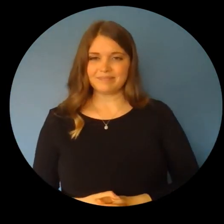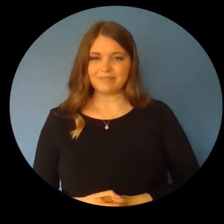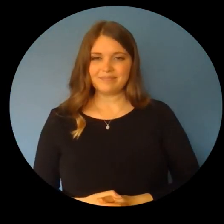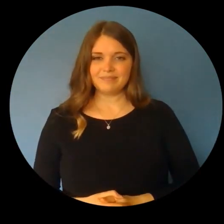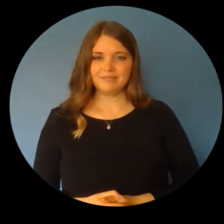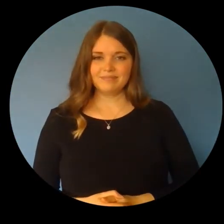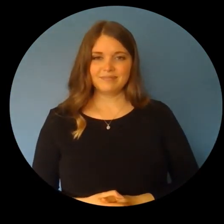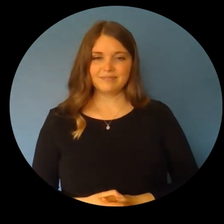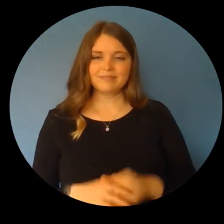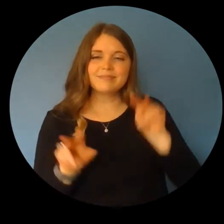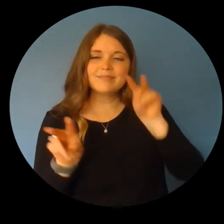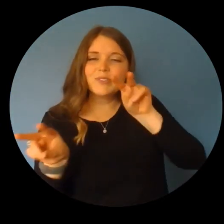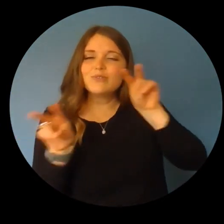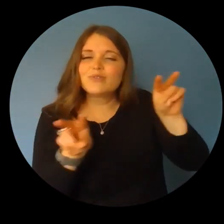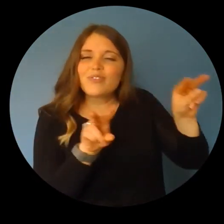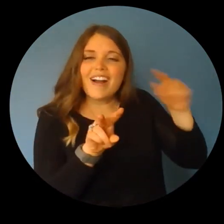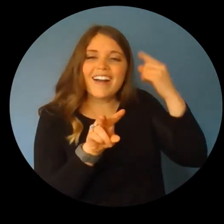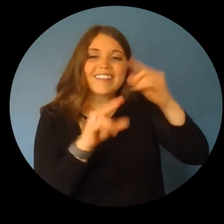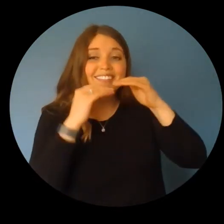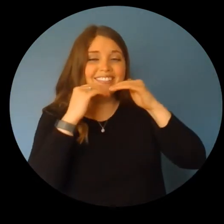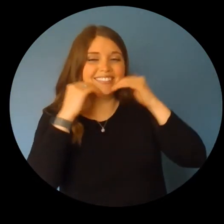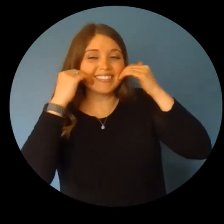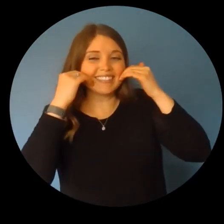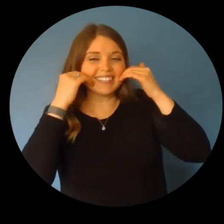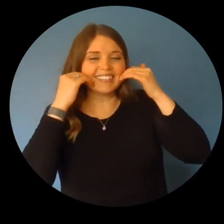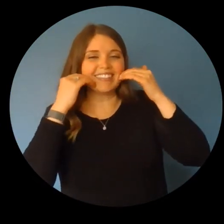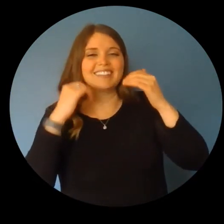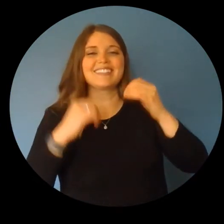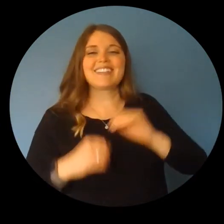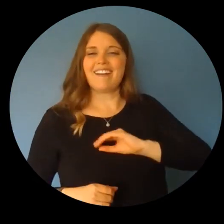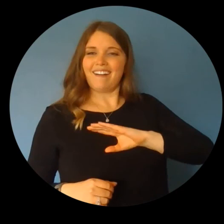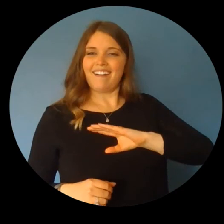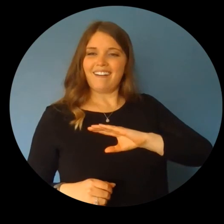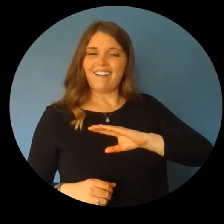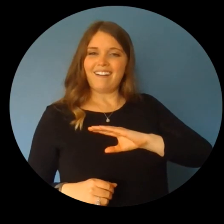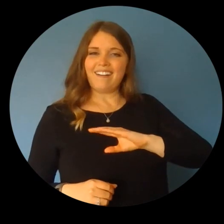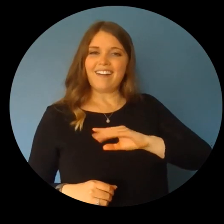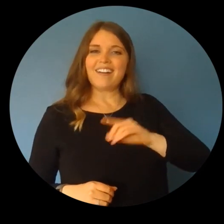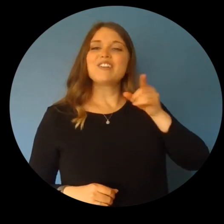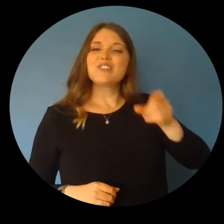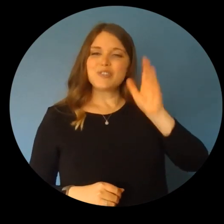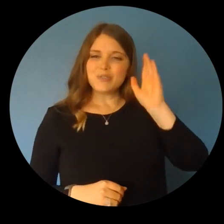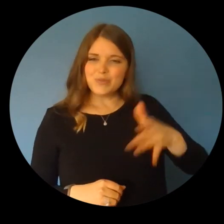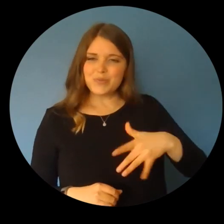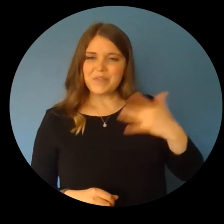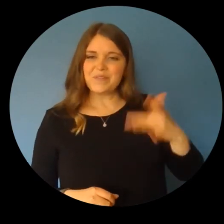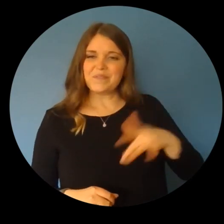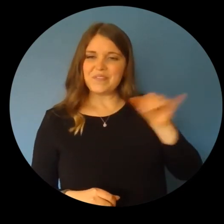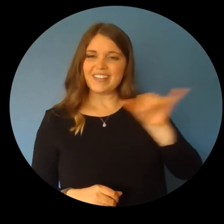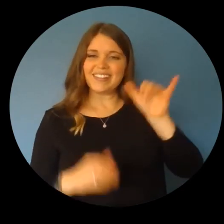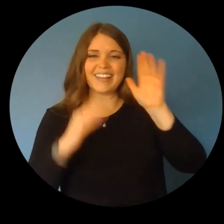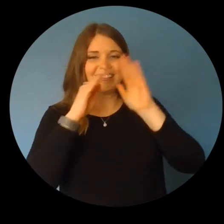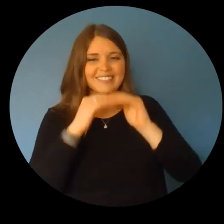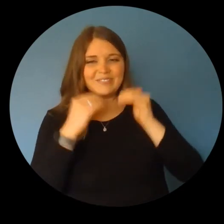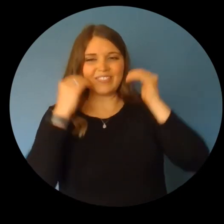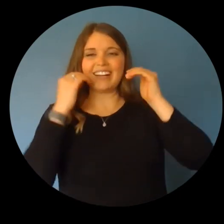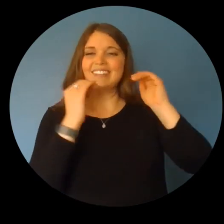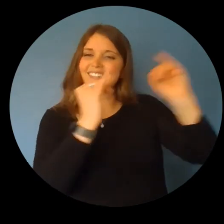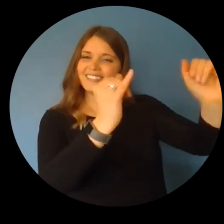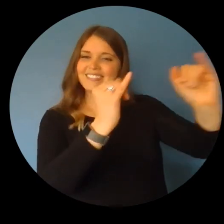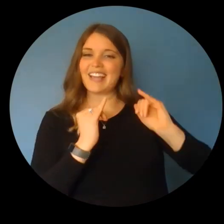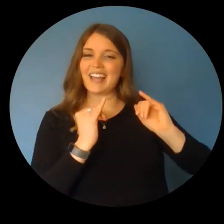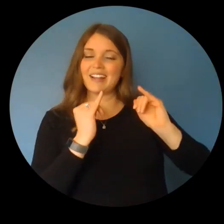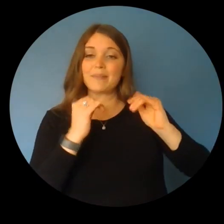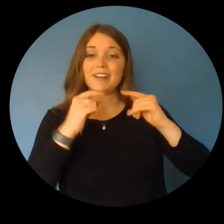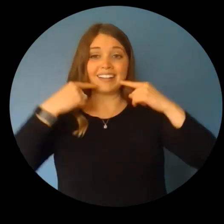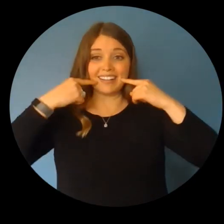Watch for smiles to light up their faces. You will feel like smiling too. A